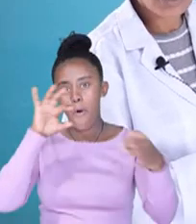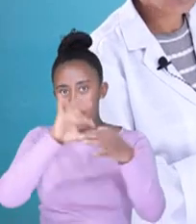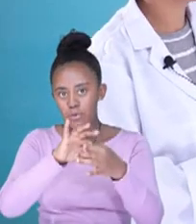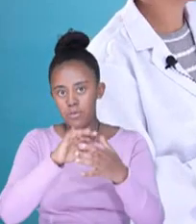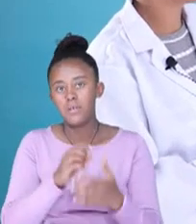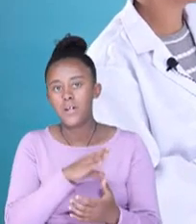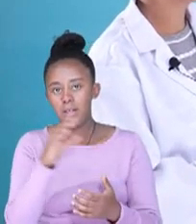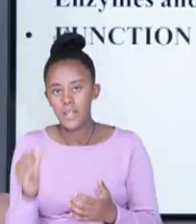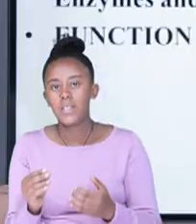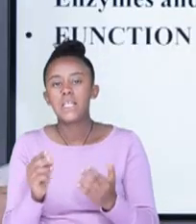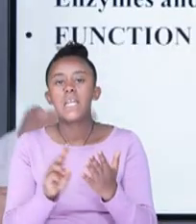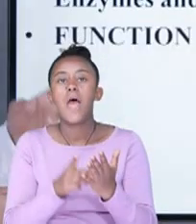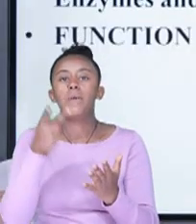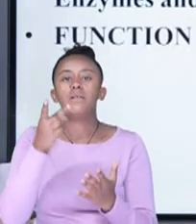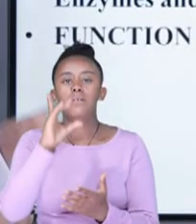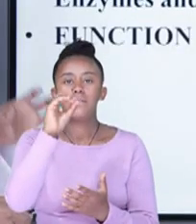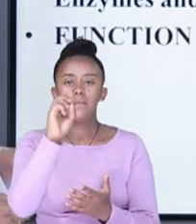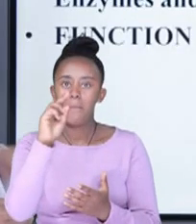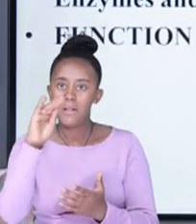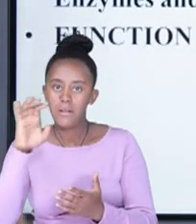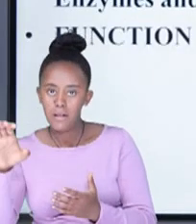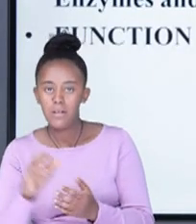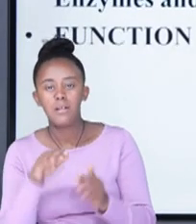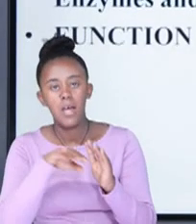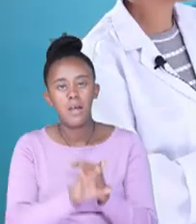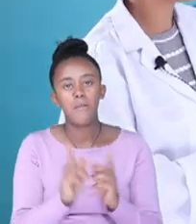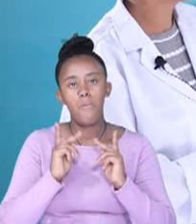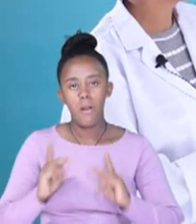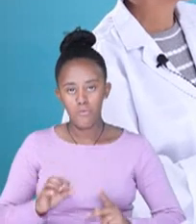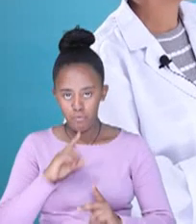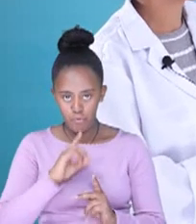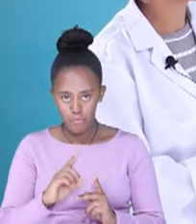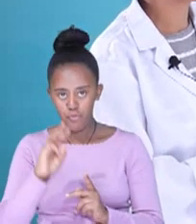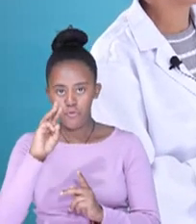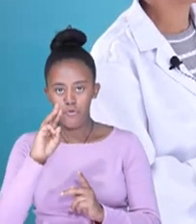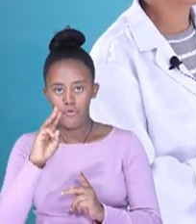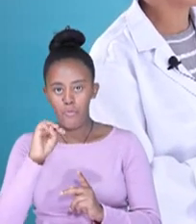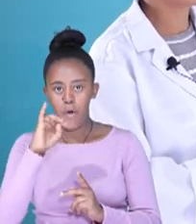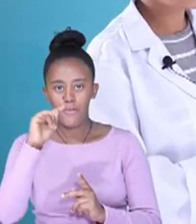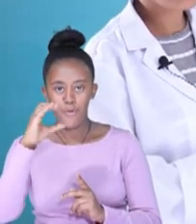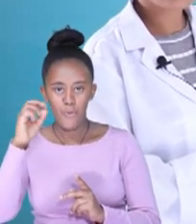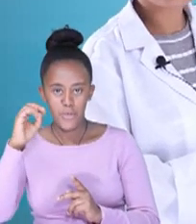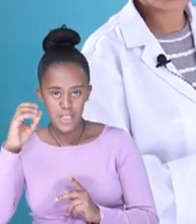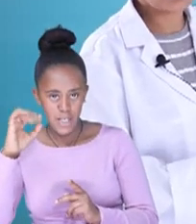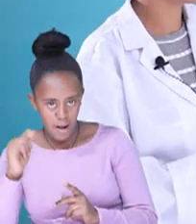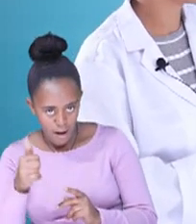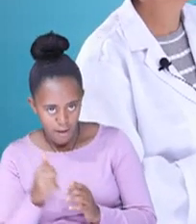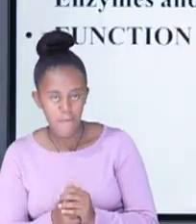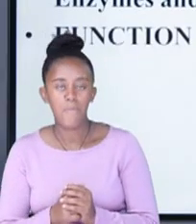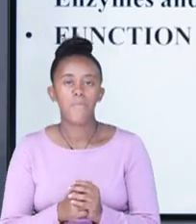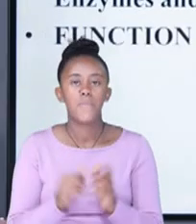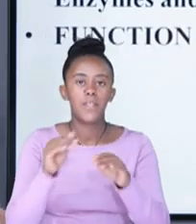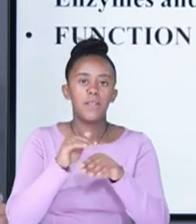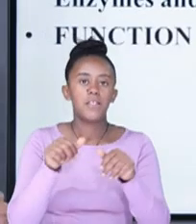membranes are double, and also the inner part of the mitochondria consists of matrix that is